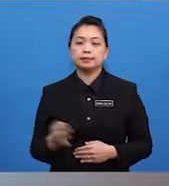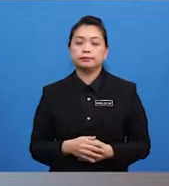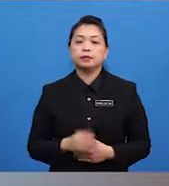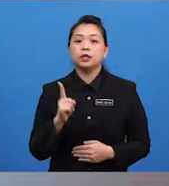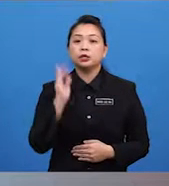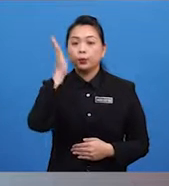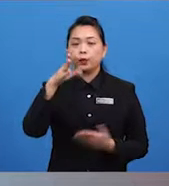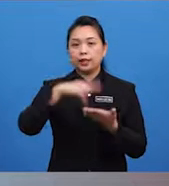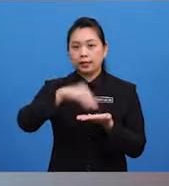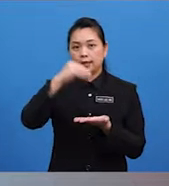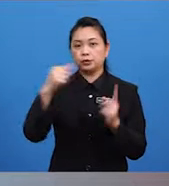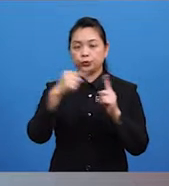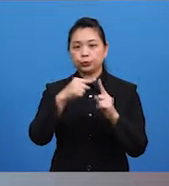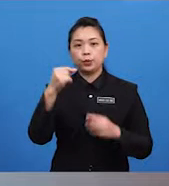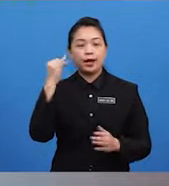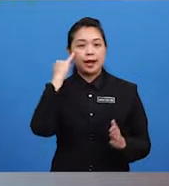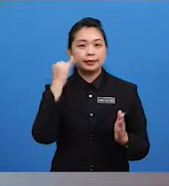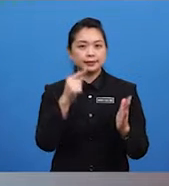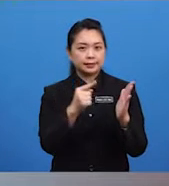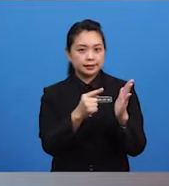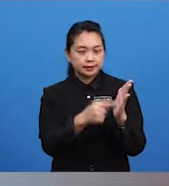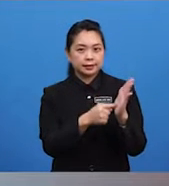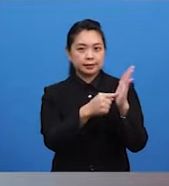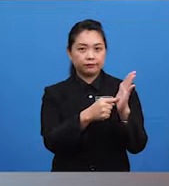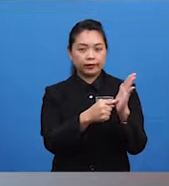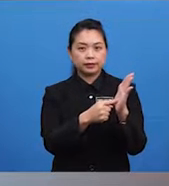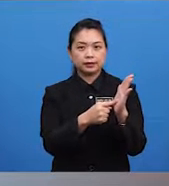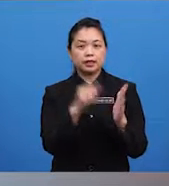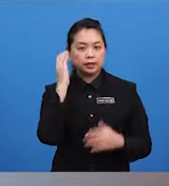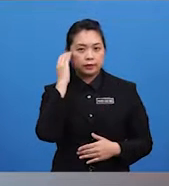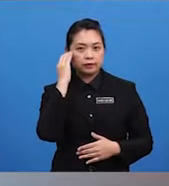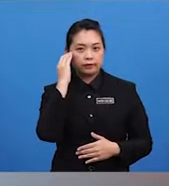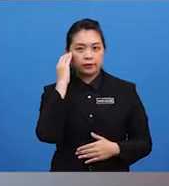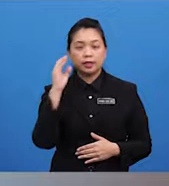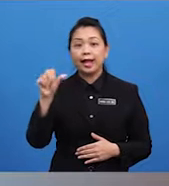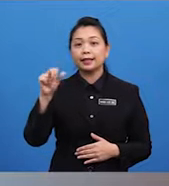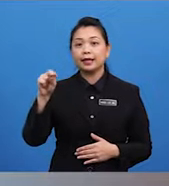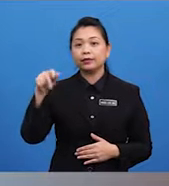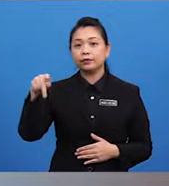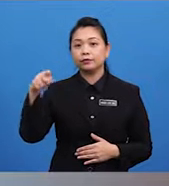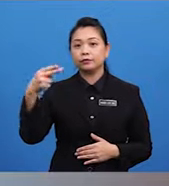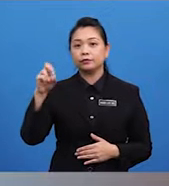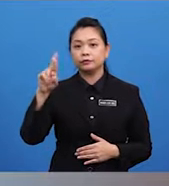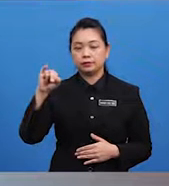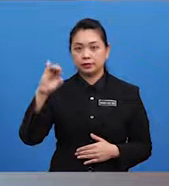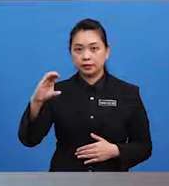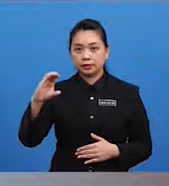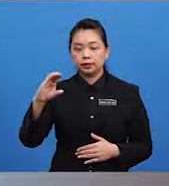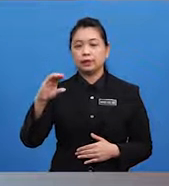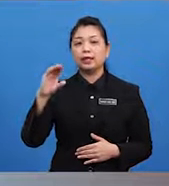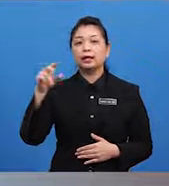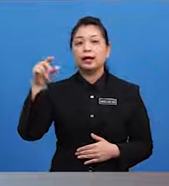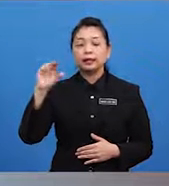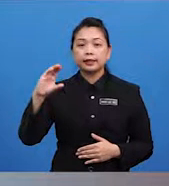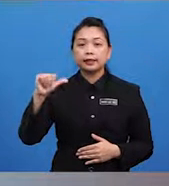You will learn to identify anaphoric references, identify cataphoric references,